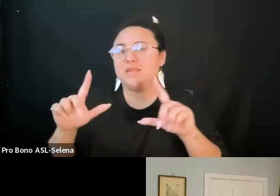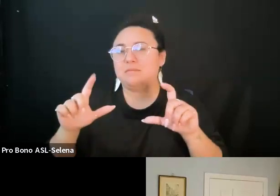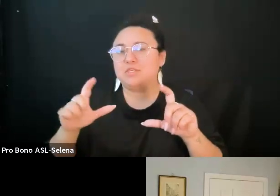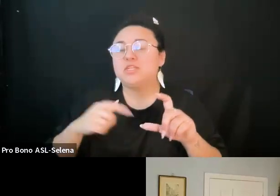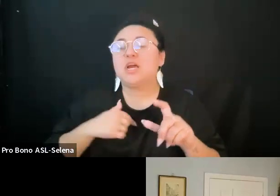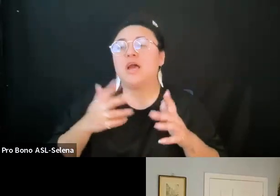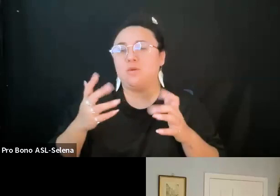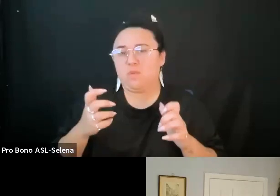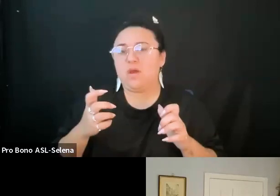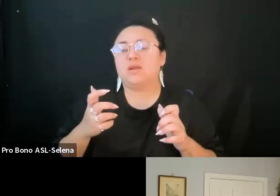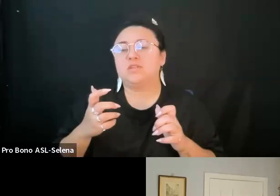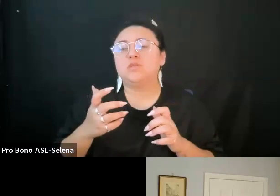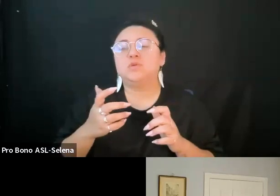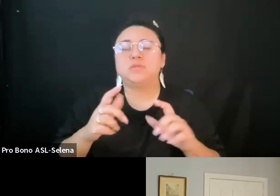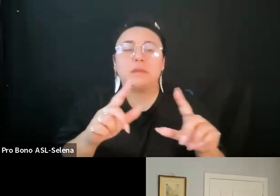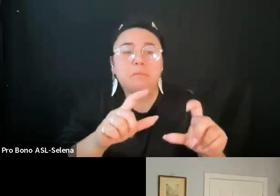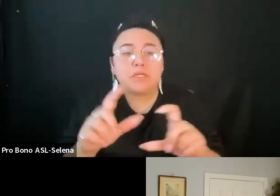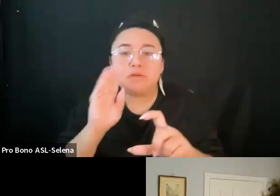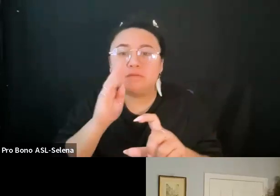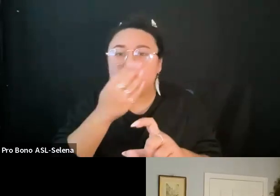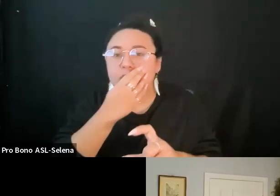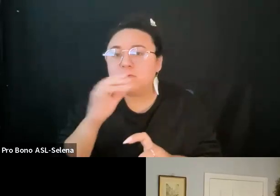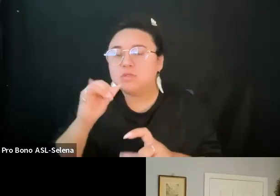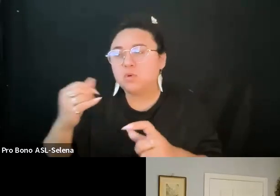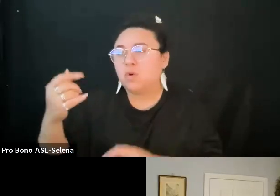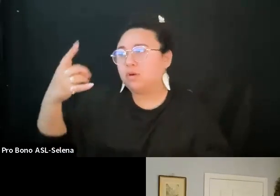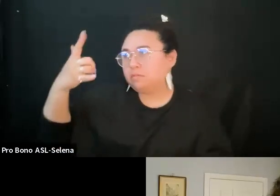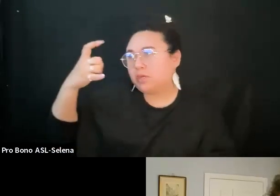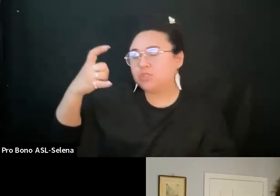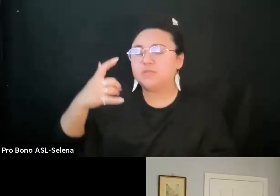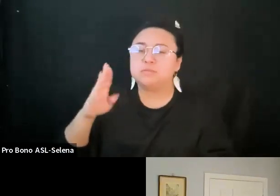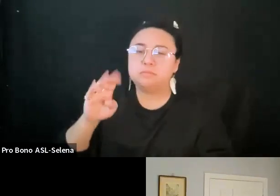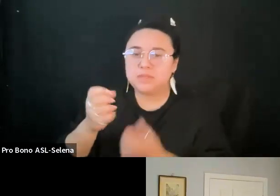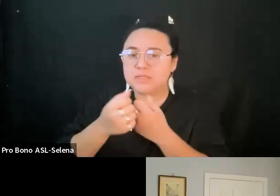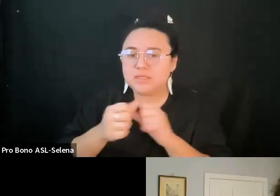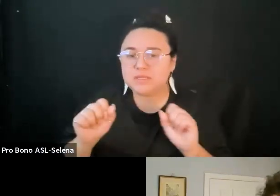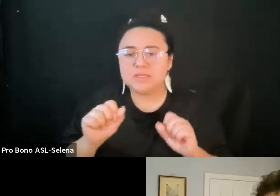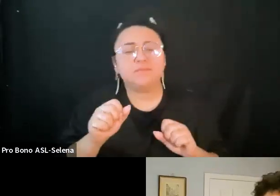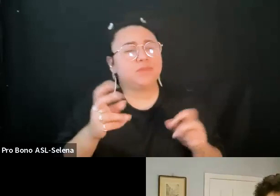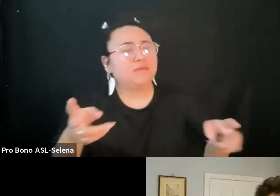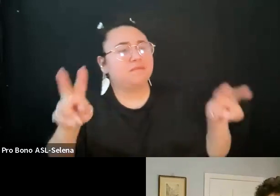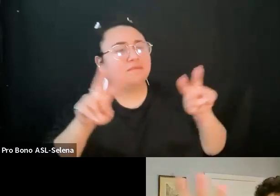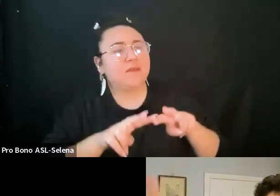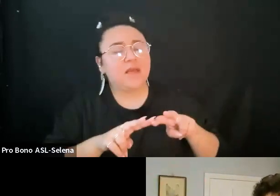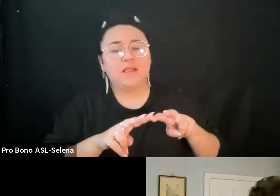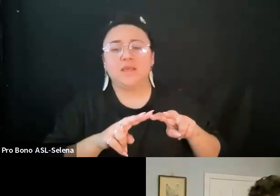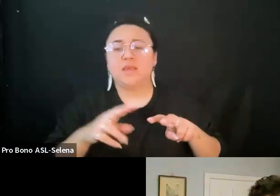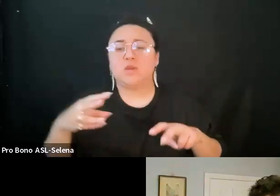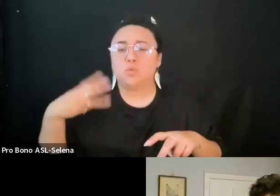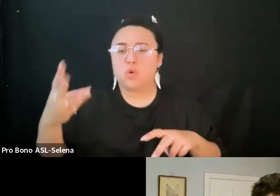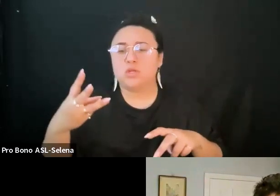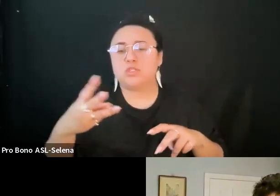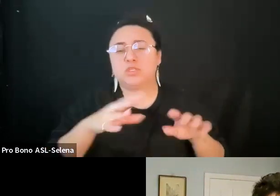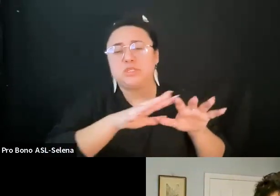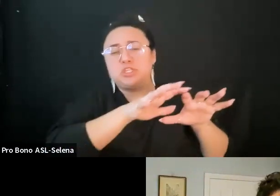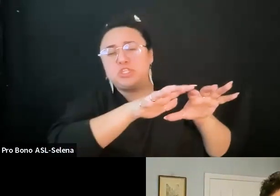of the flowers too. I love that. And of course, being my safe. Breakout group was talking about the valley in Washington where she lives is covered with tulips.